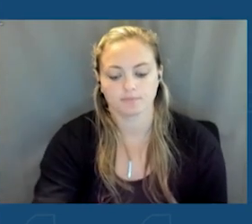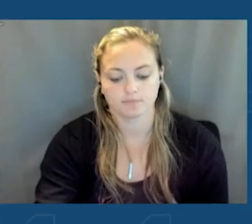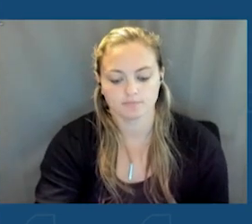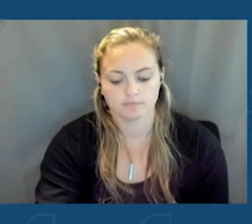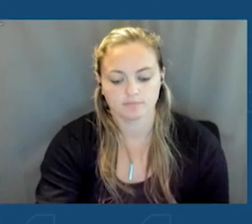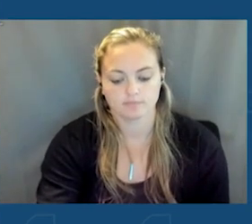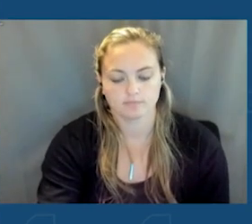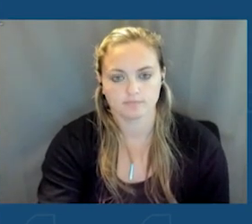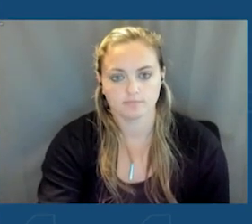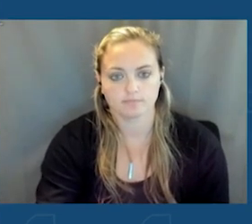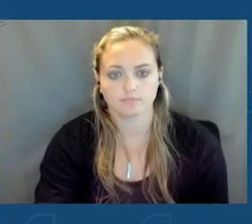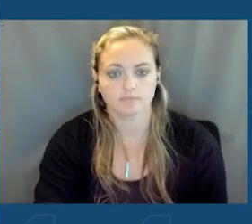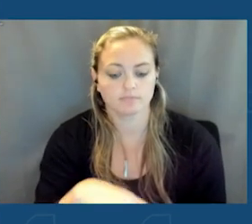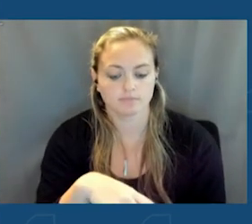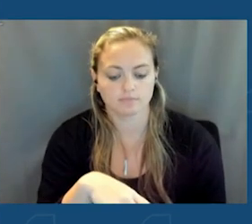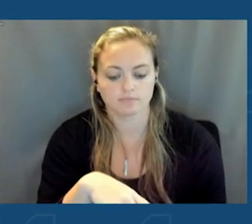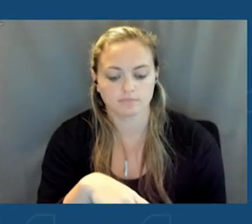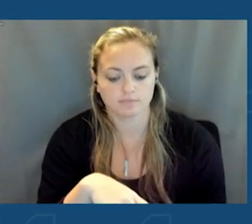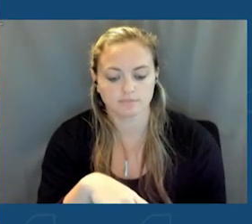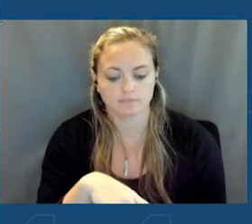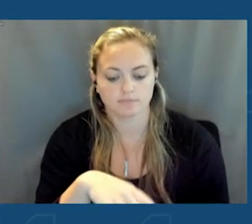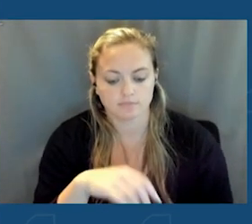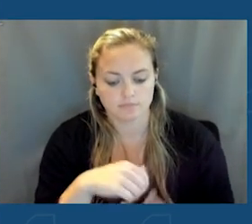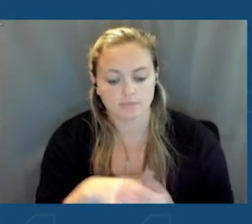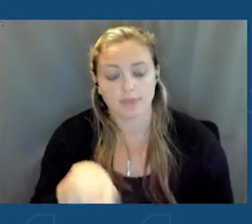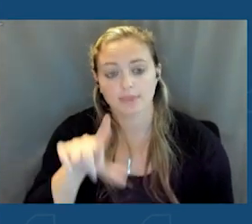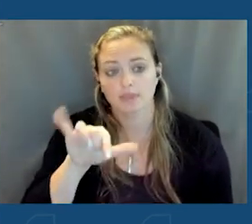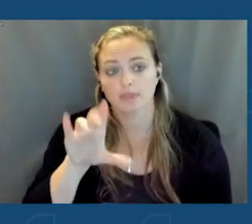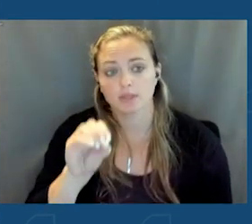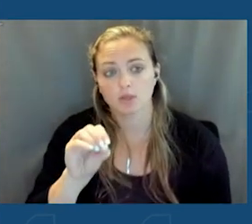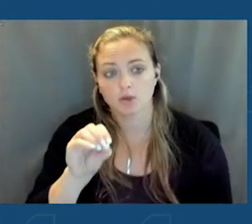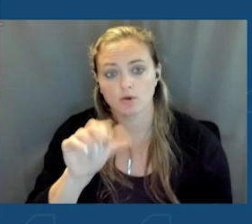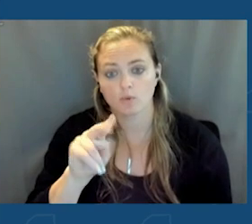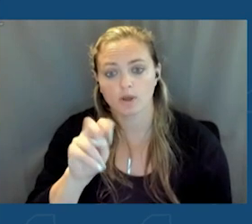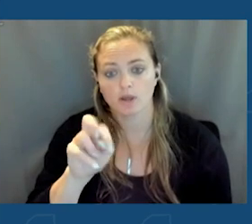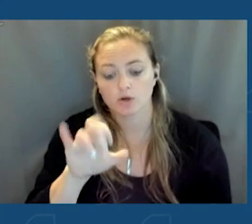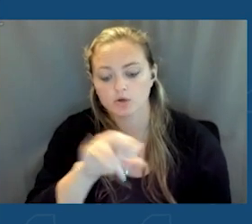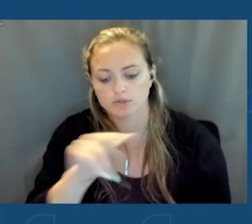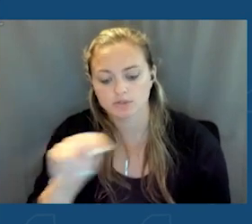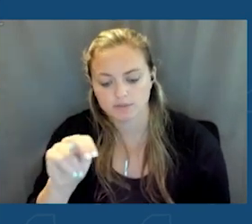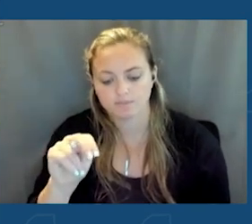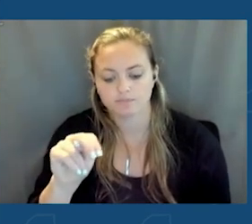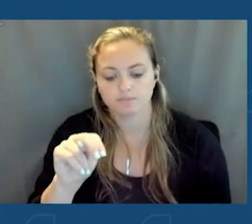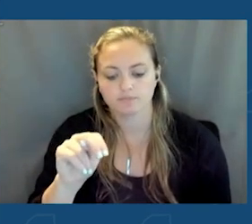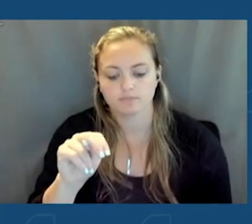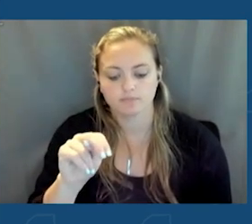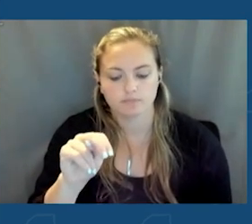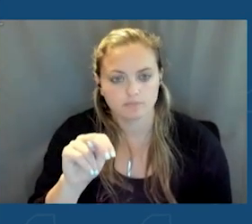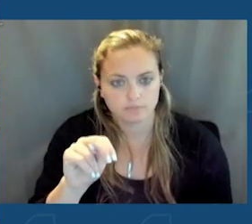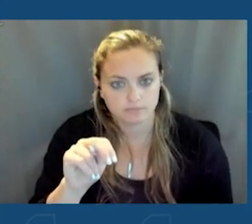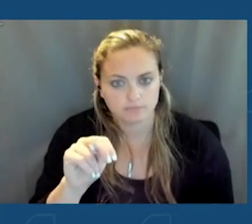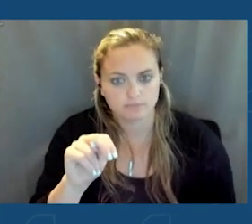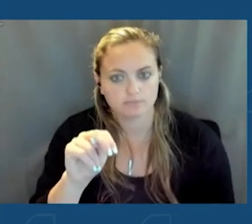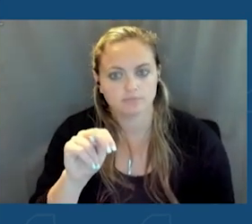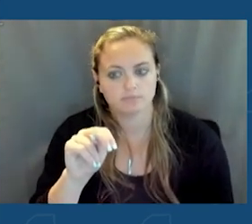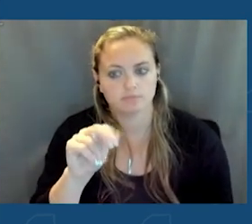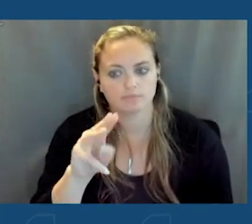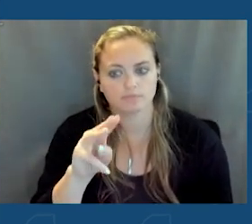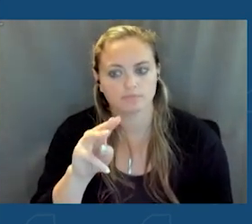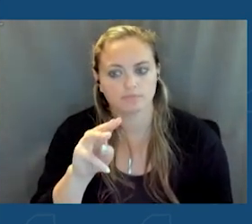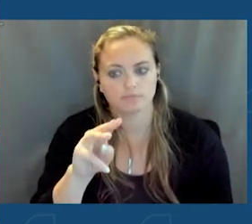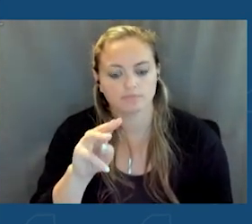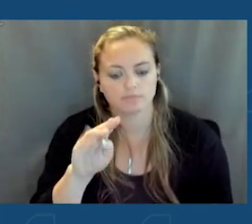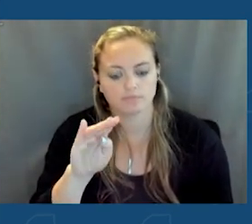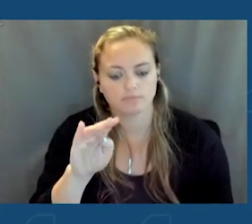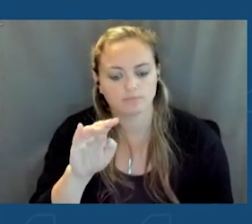For Amato, Assemblymember Leo Anderson. Assemblymember Mikhail. Assemblymember Claude